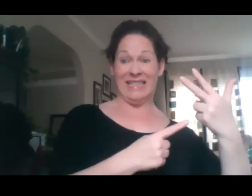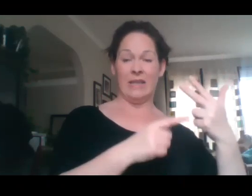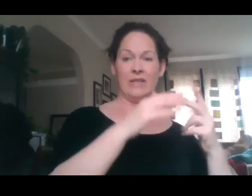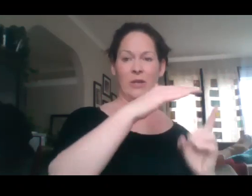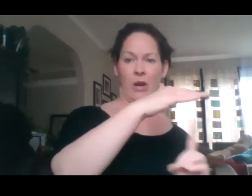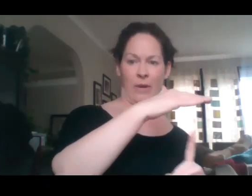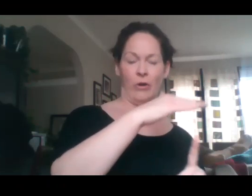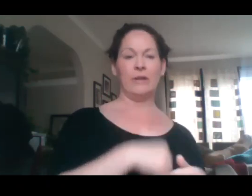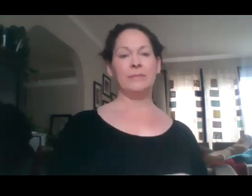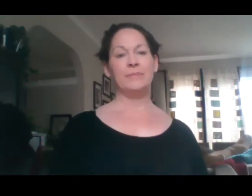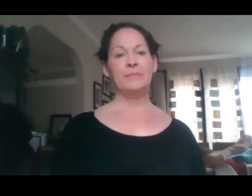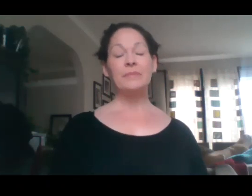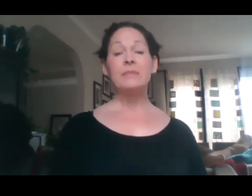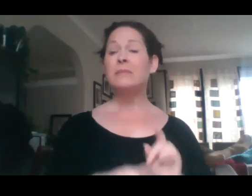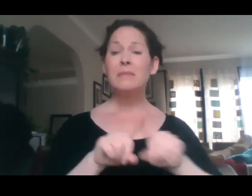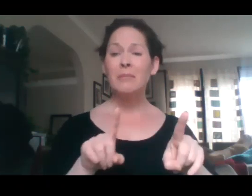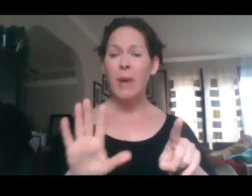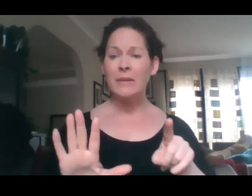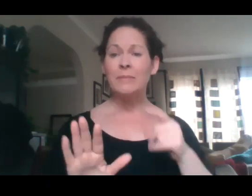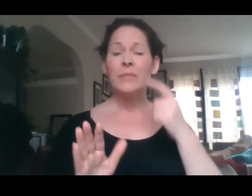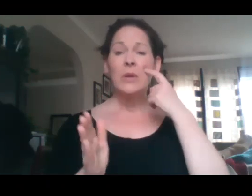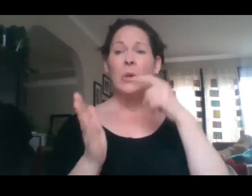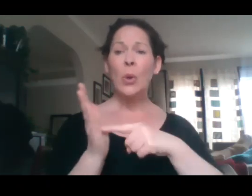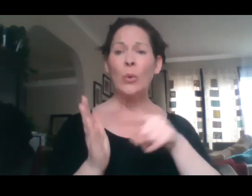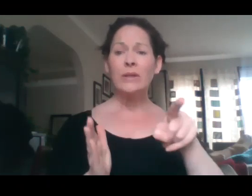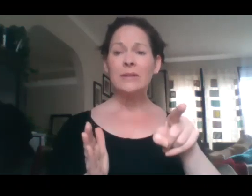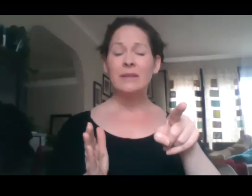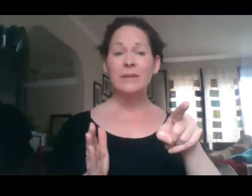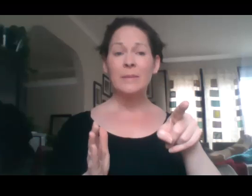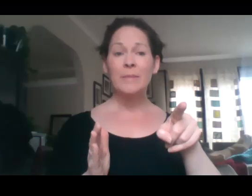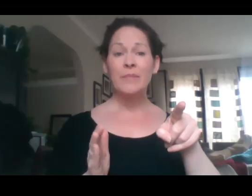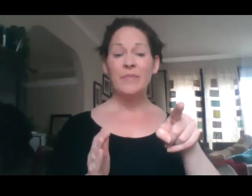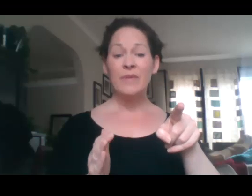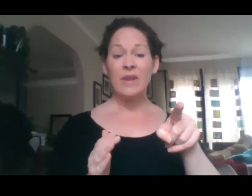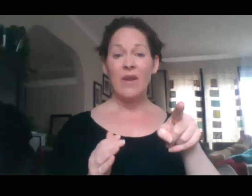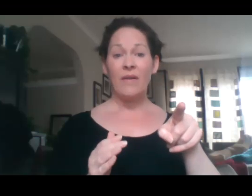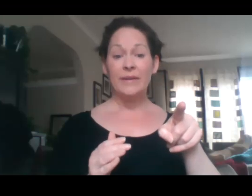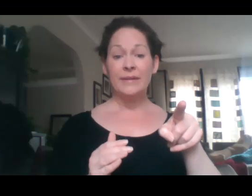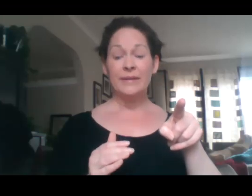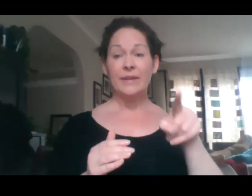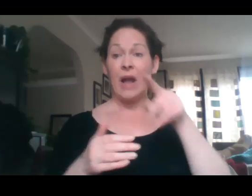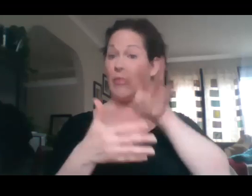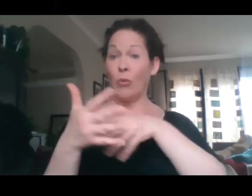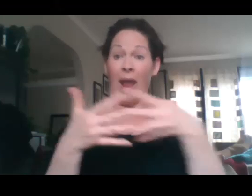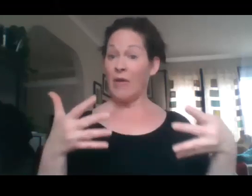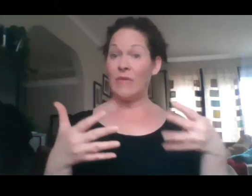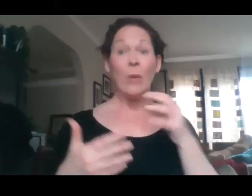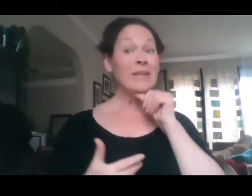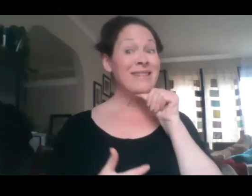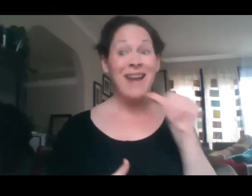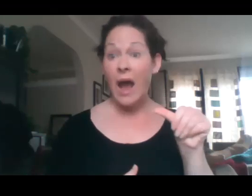restrictions. But notice, in that graph, it couldn't be one-to-one.